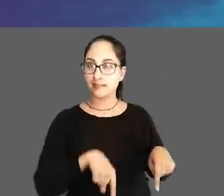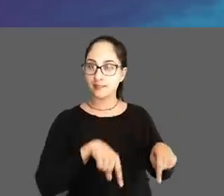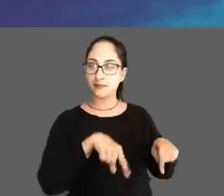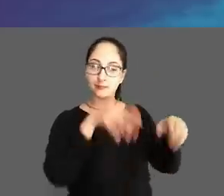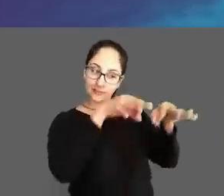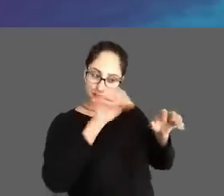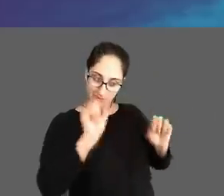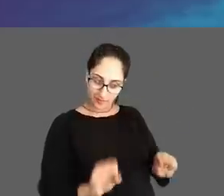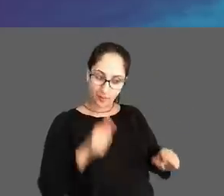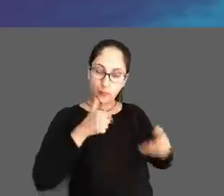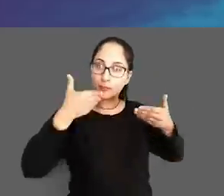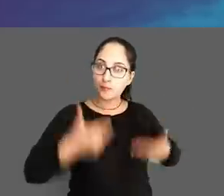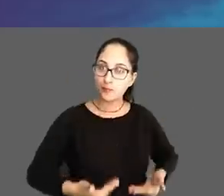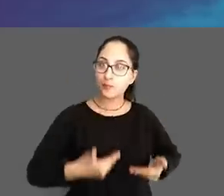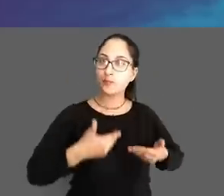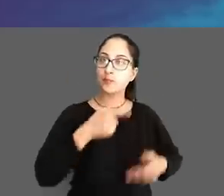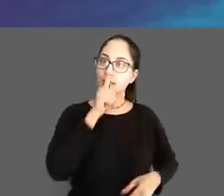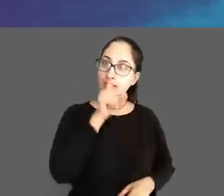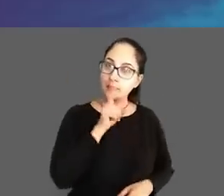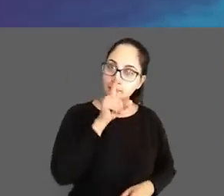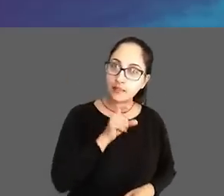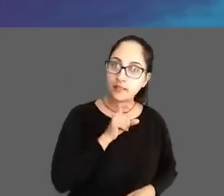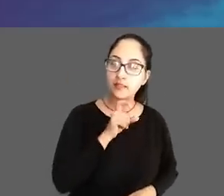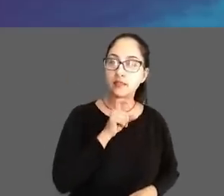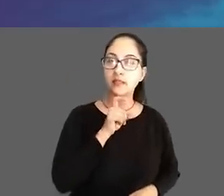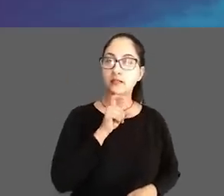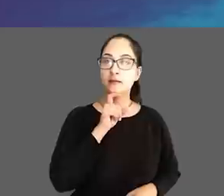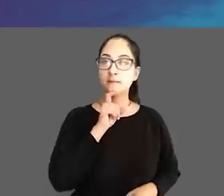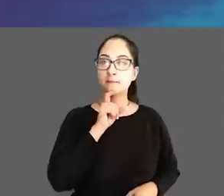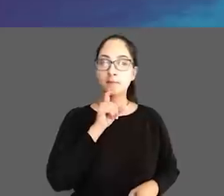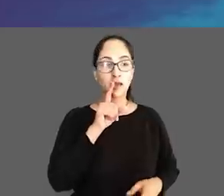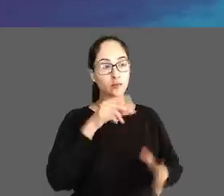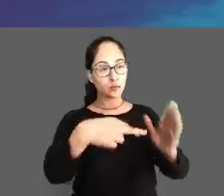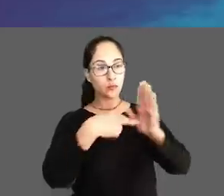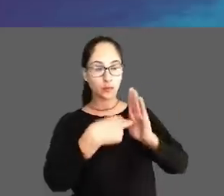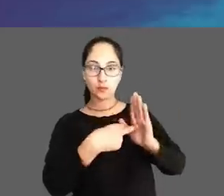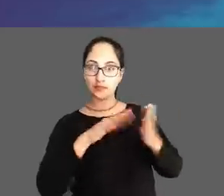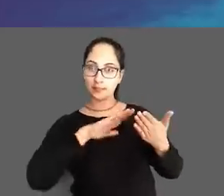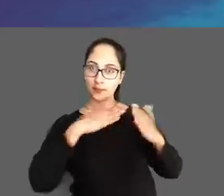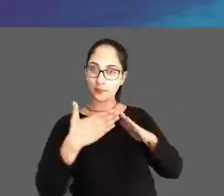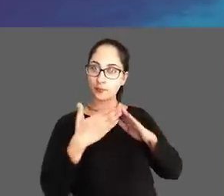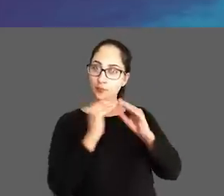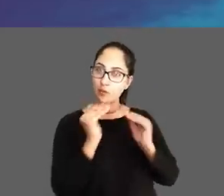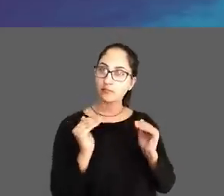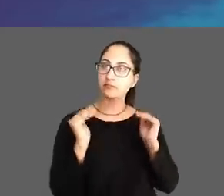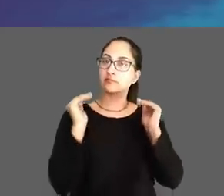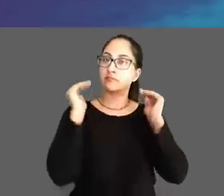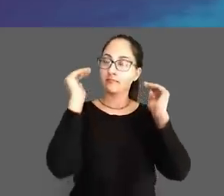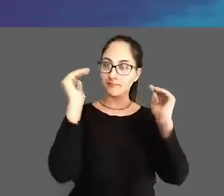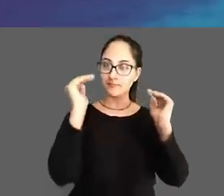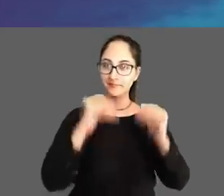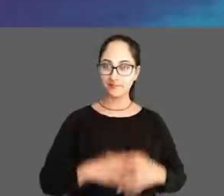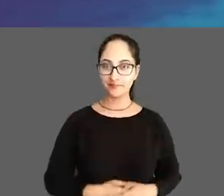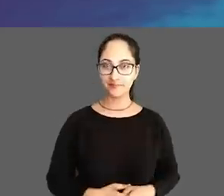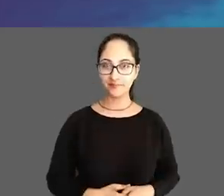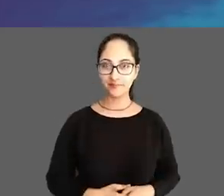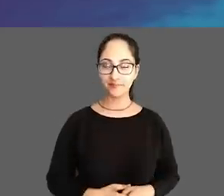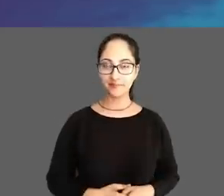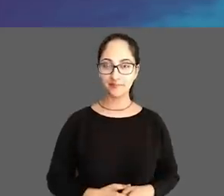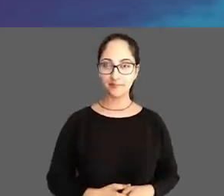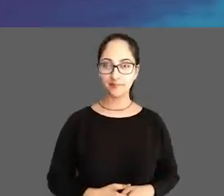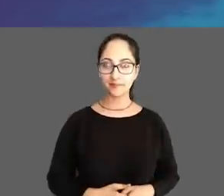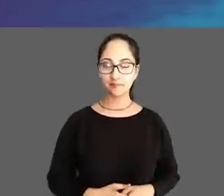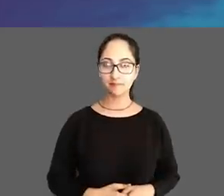better articulate who we are as Ismailis and to be a better ambassador of our faith as well.